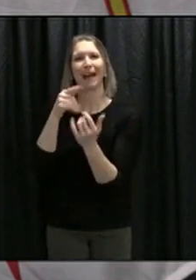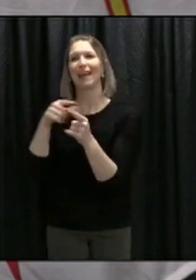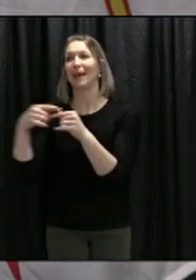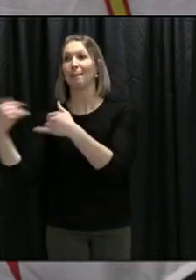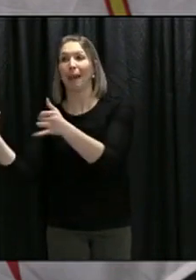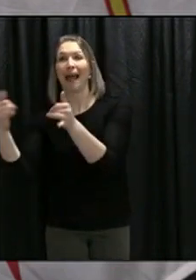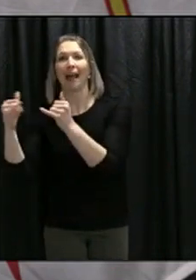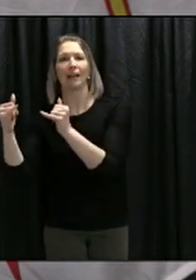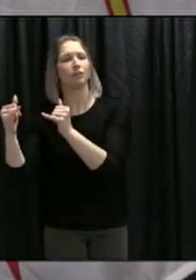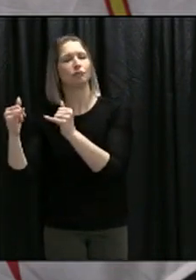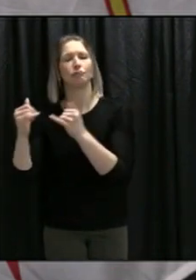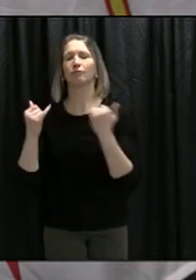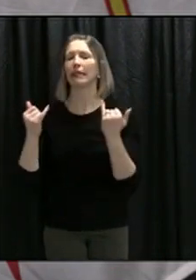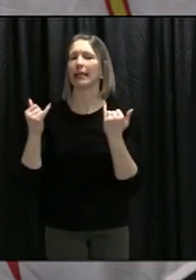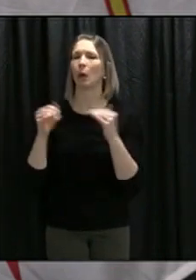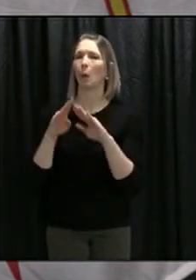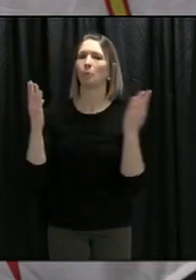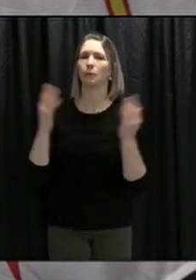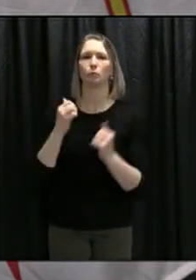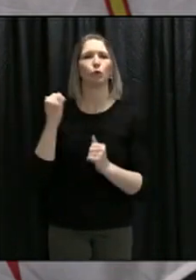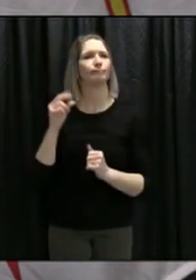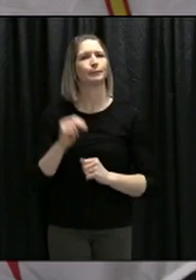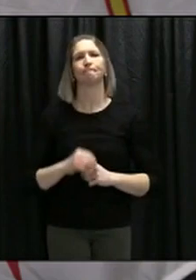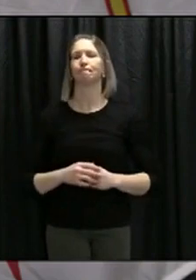possible. So not at the moment.